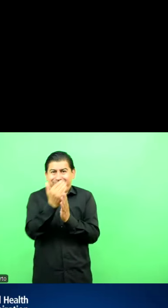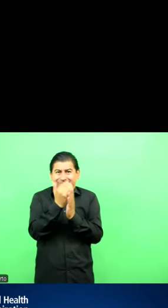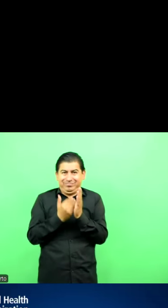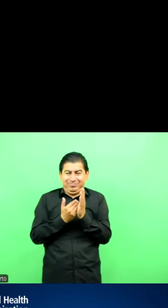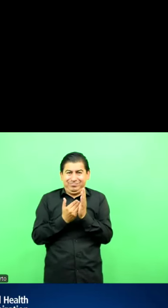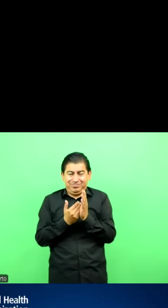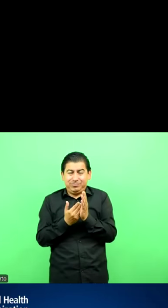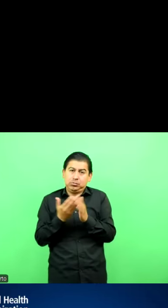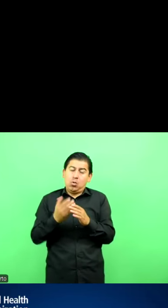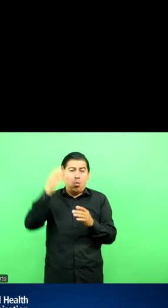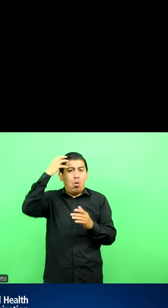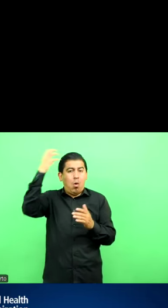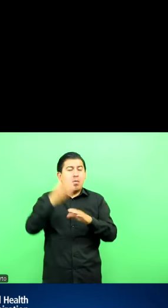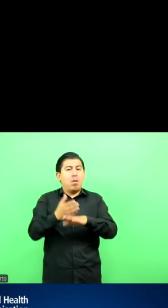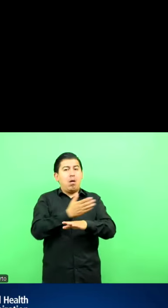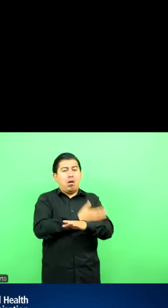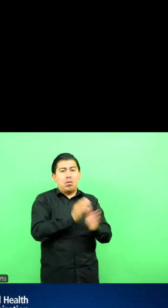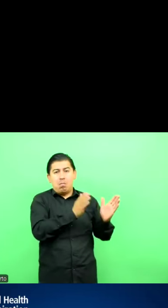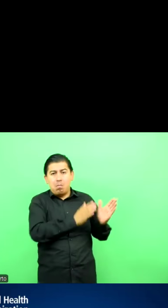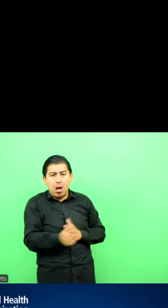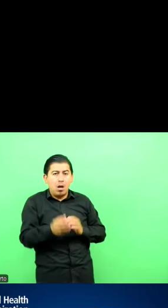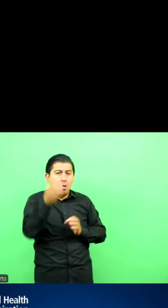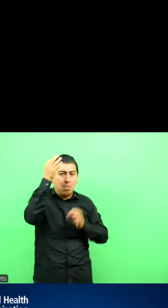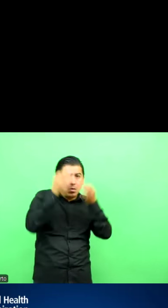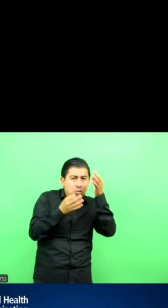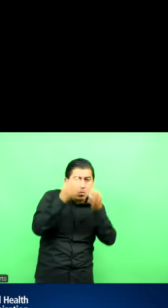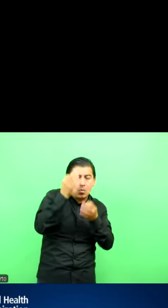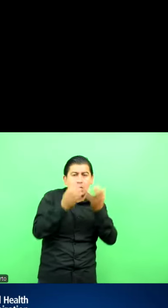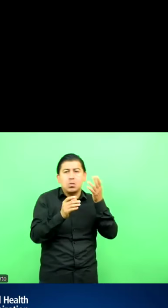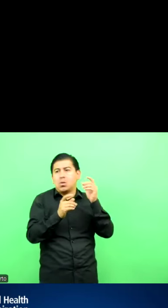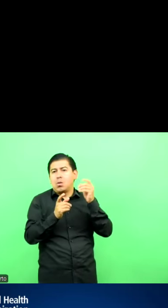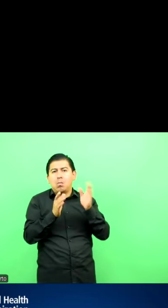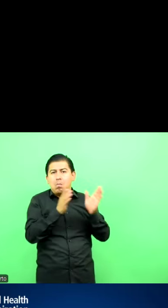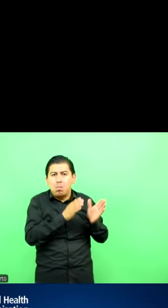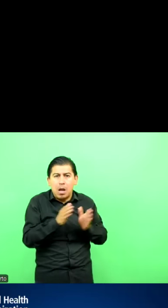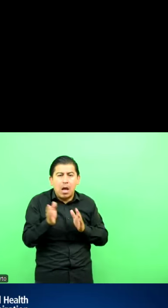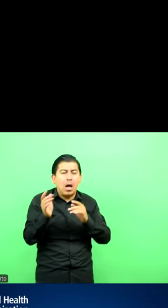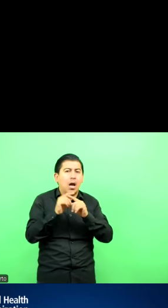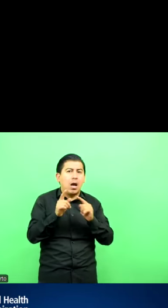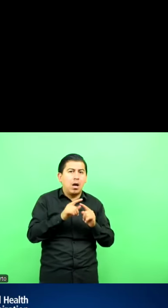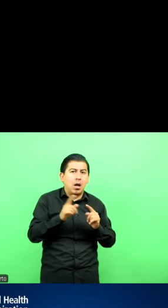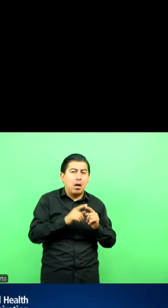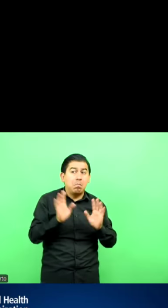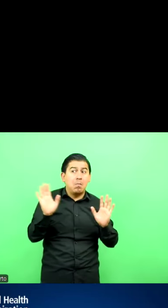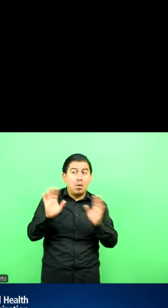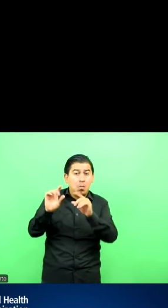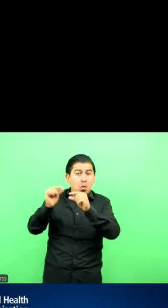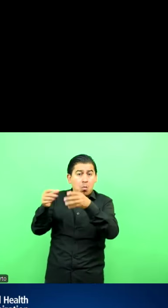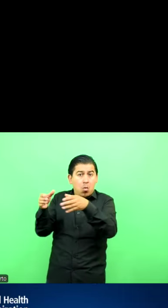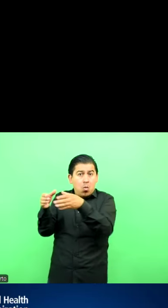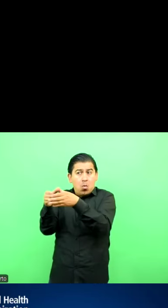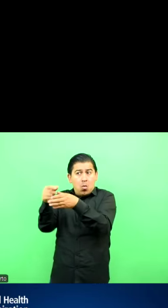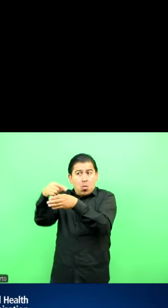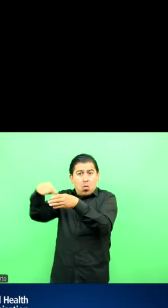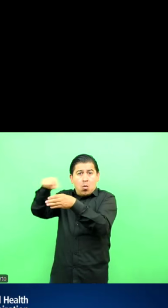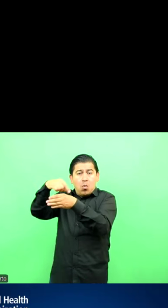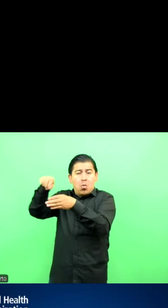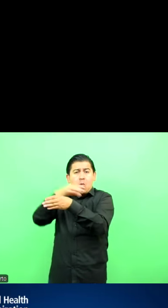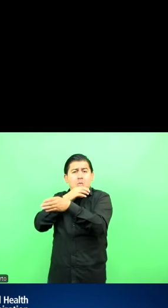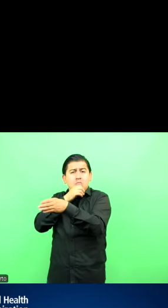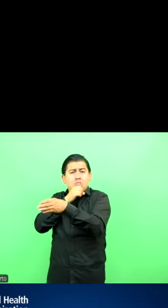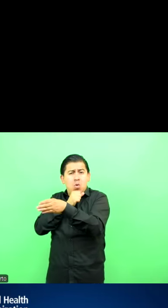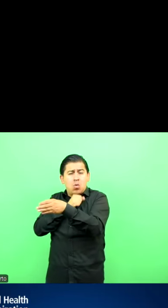about a specific group of population, we need to think about this whole circle, that how this can be, the issues and